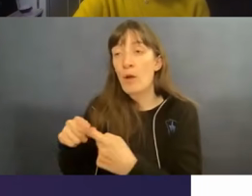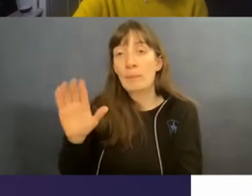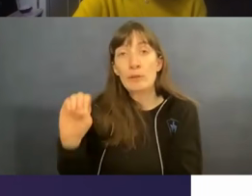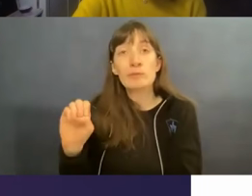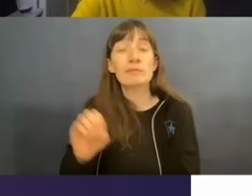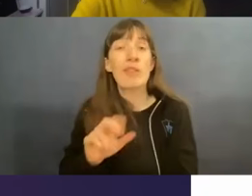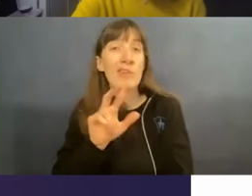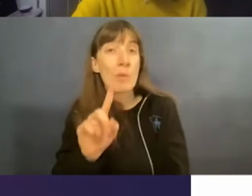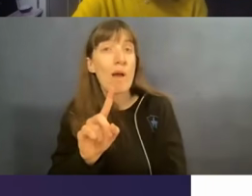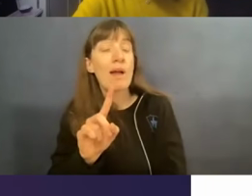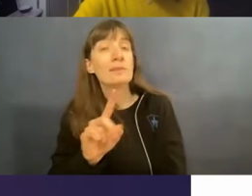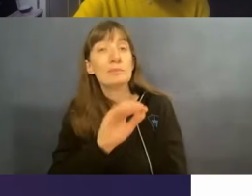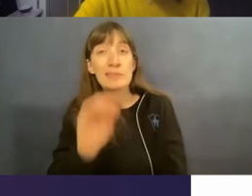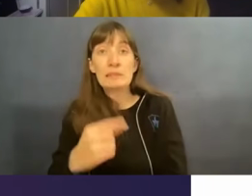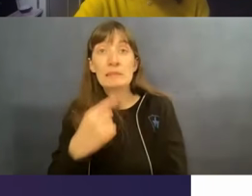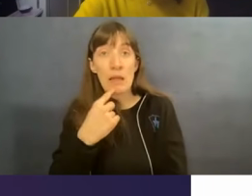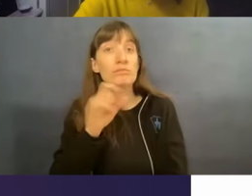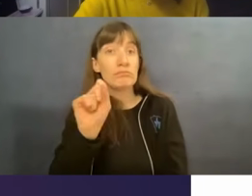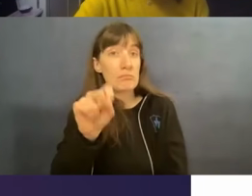say they feel confident and comfortable.